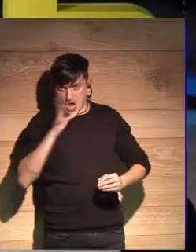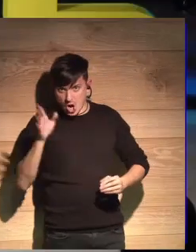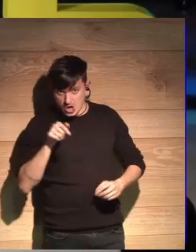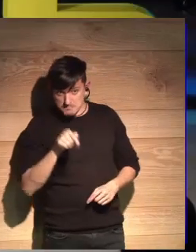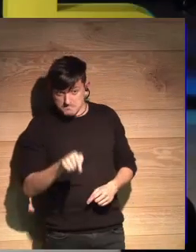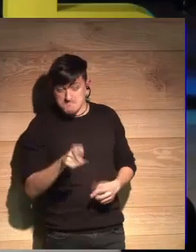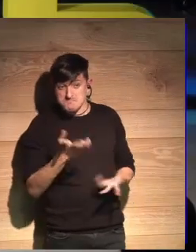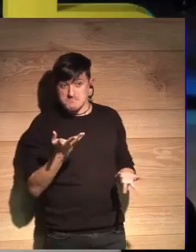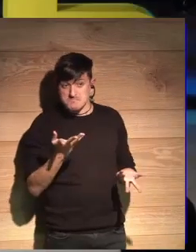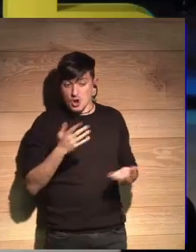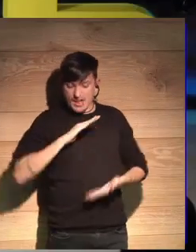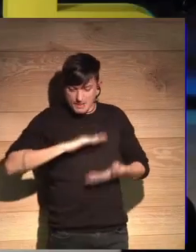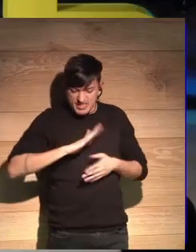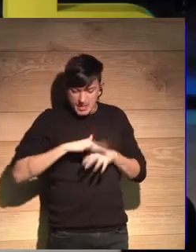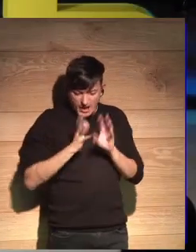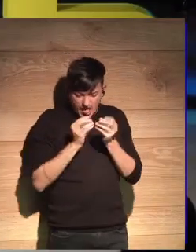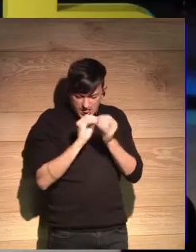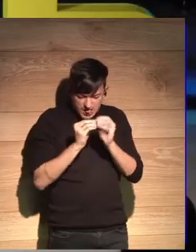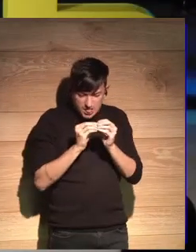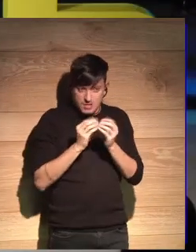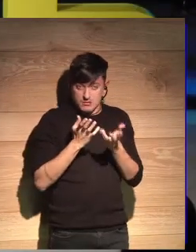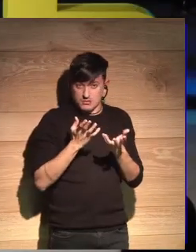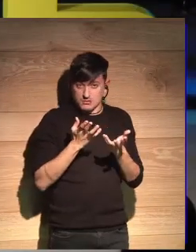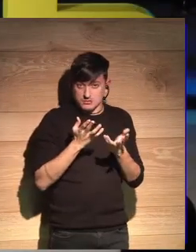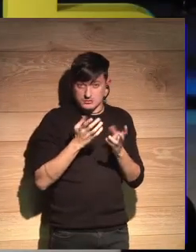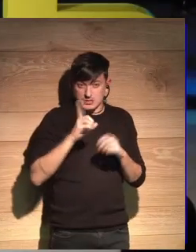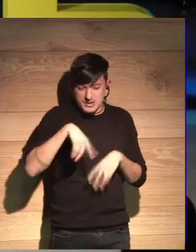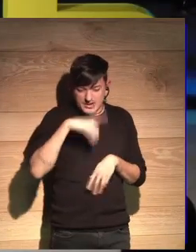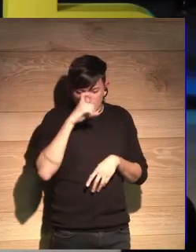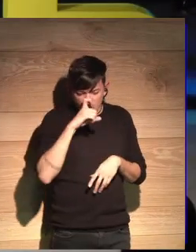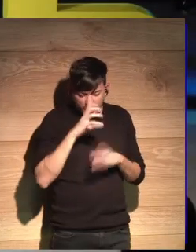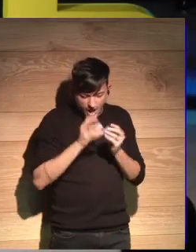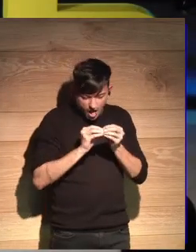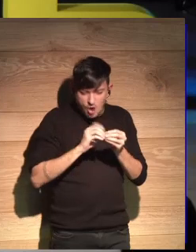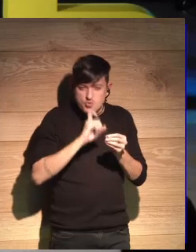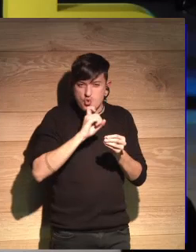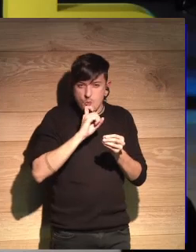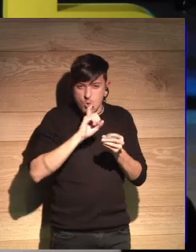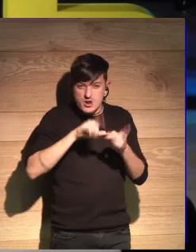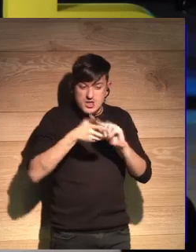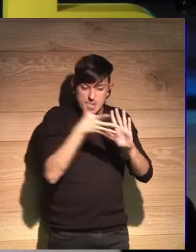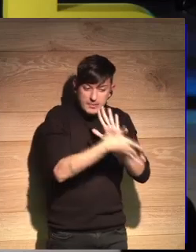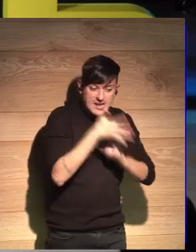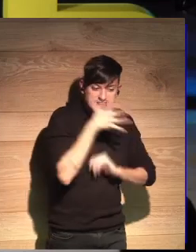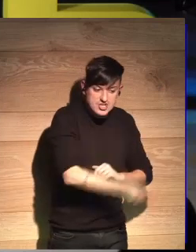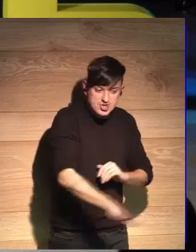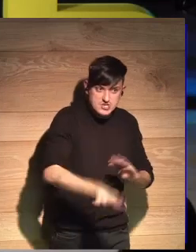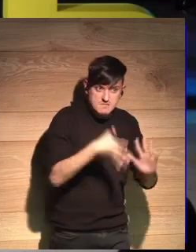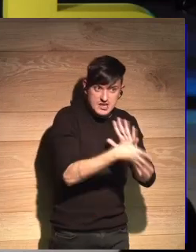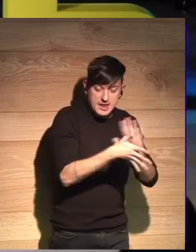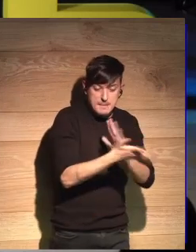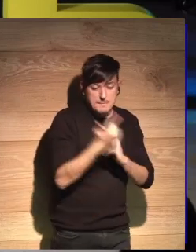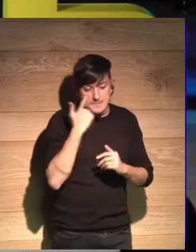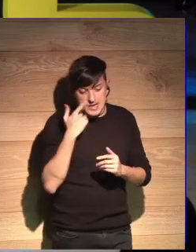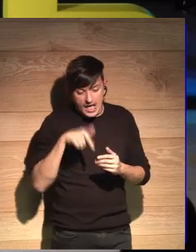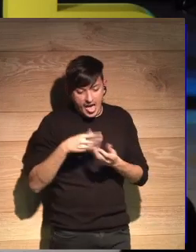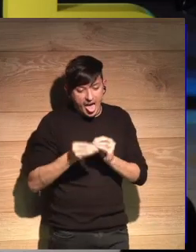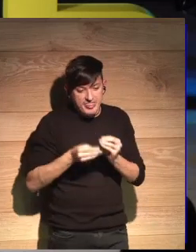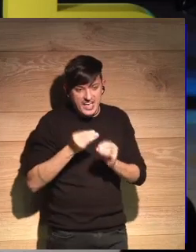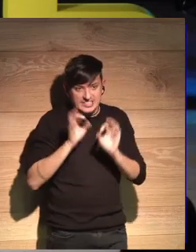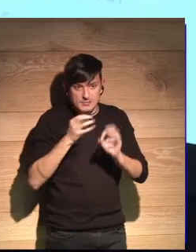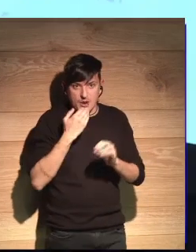us, but also to remember how to do it and explain to the kids, this is how you make a good stone axe, means that we're getting better and better